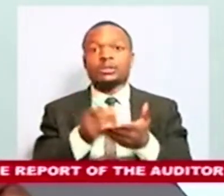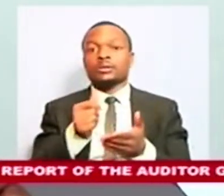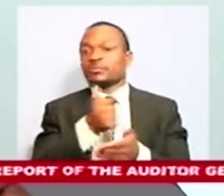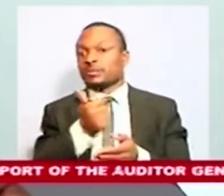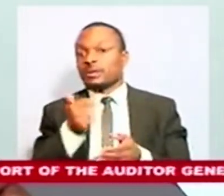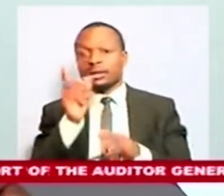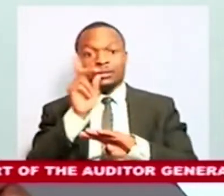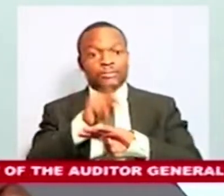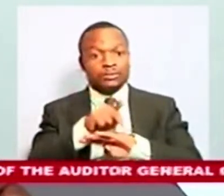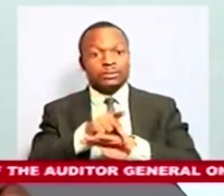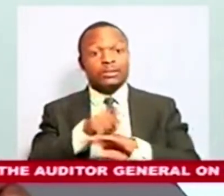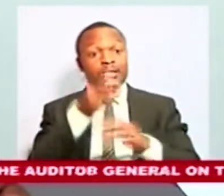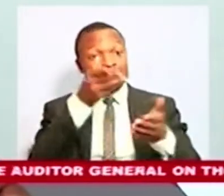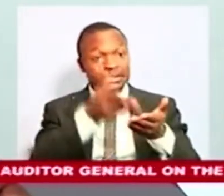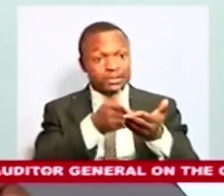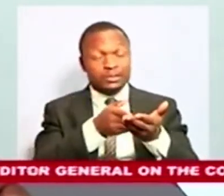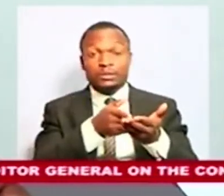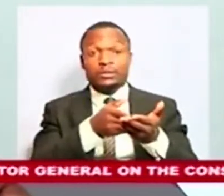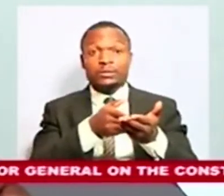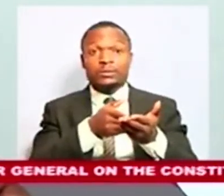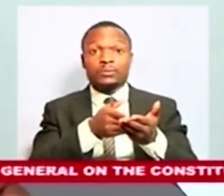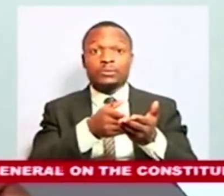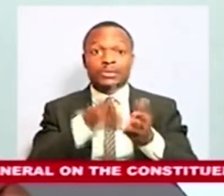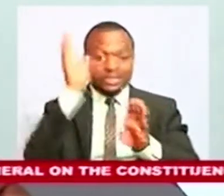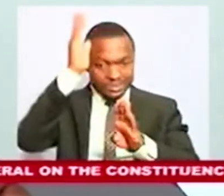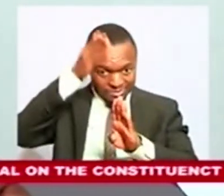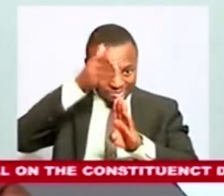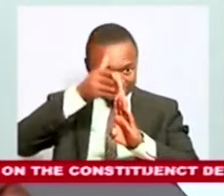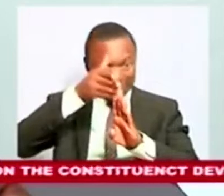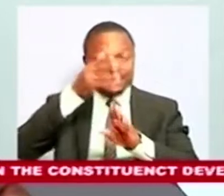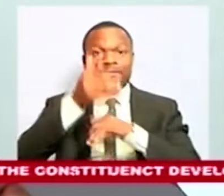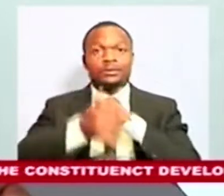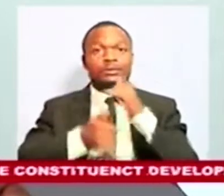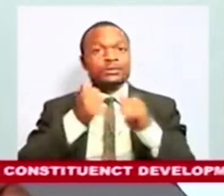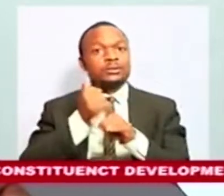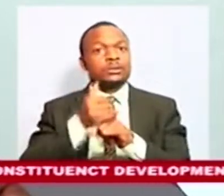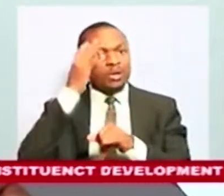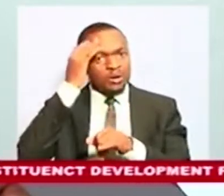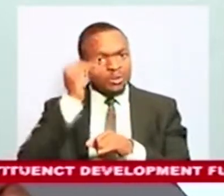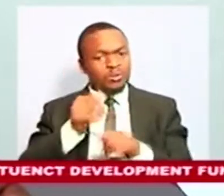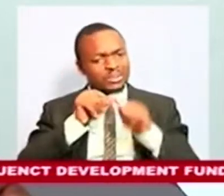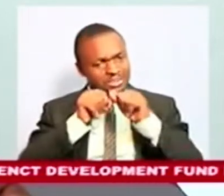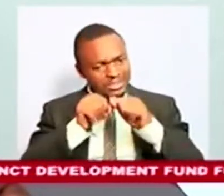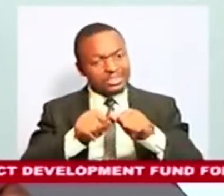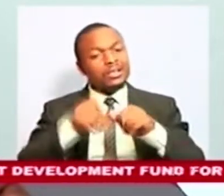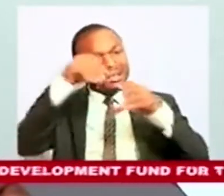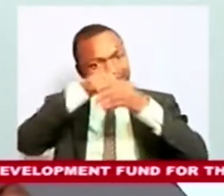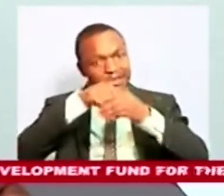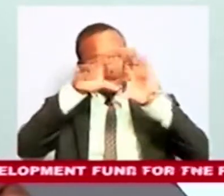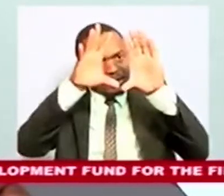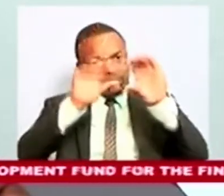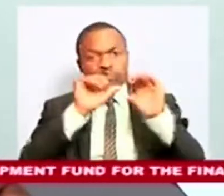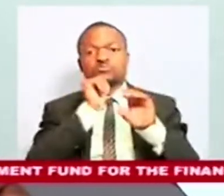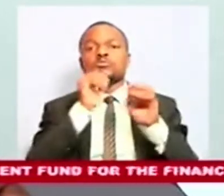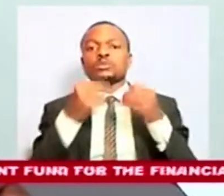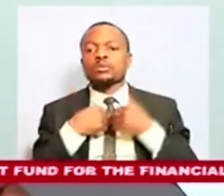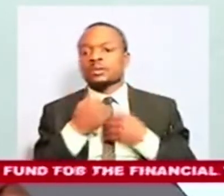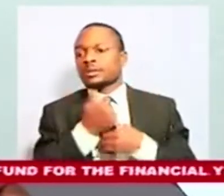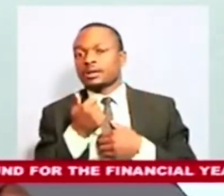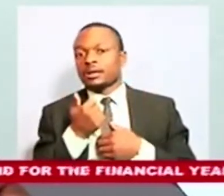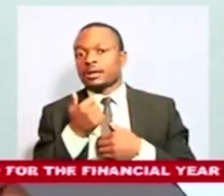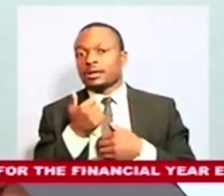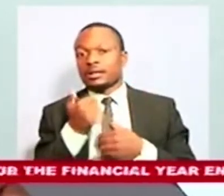a particular calendar year. Why is it still sitting? Don't you have other challenges that would have